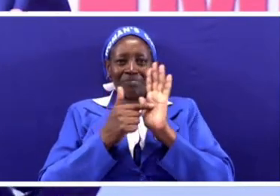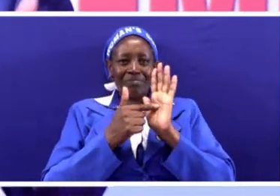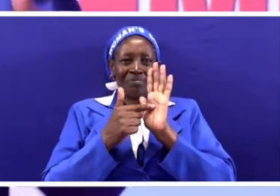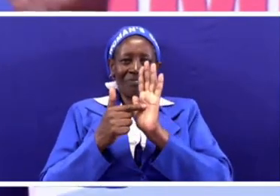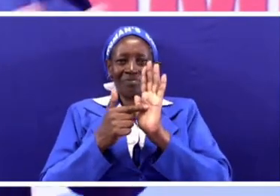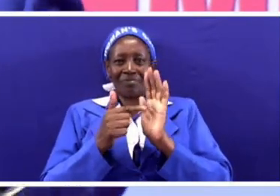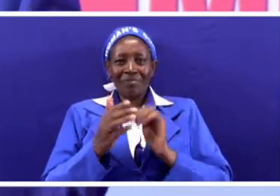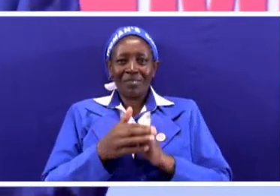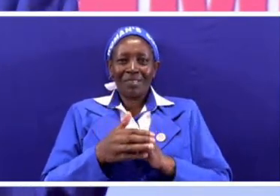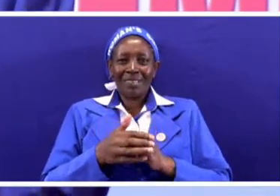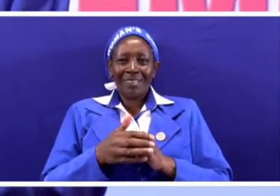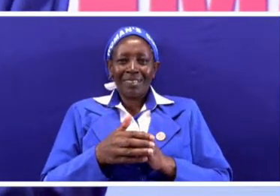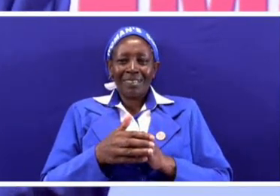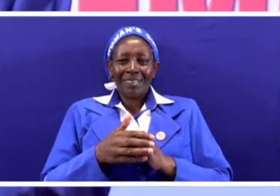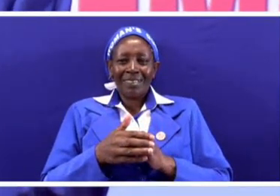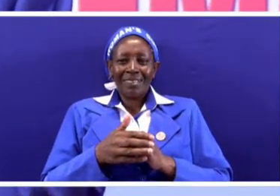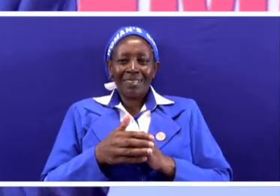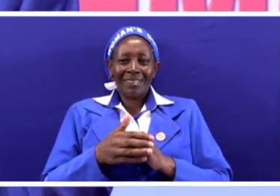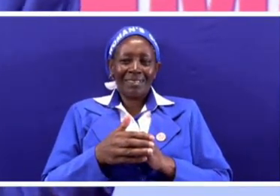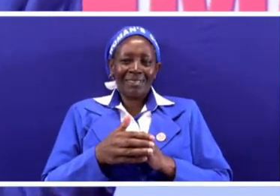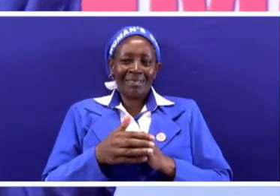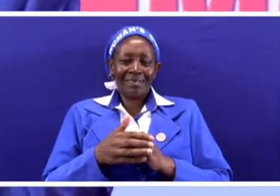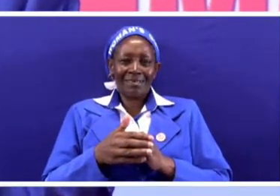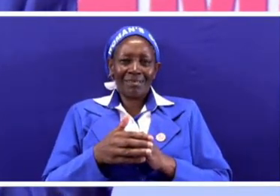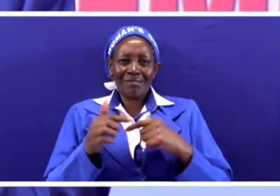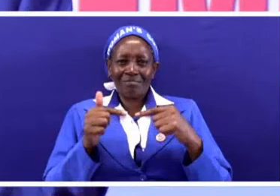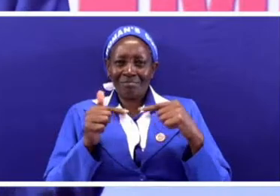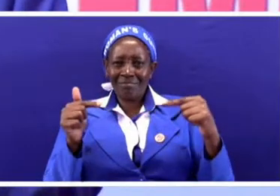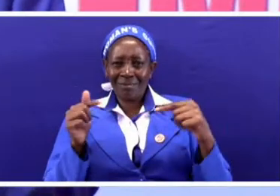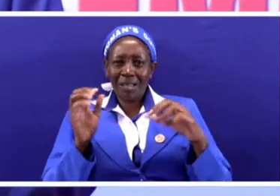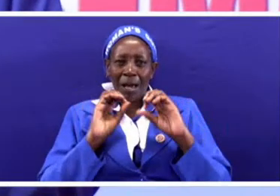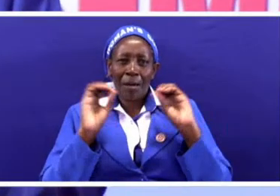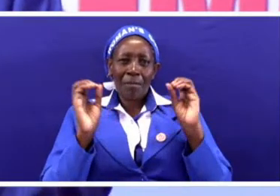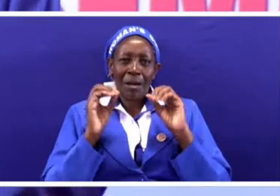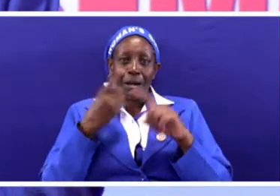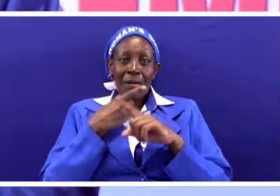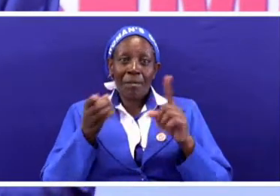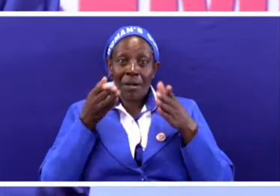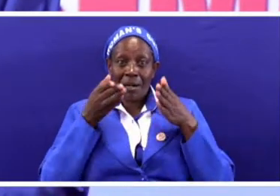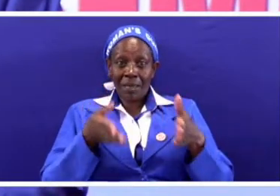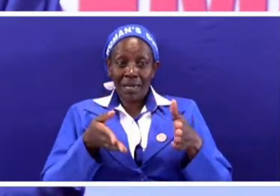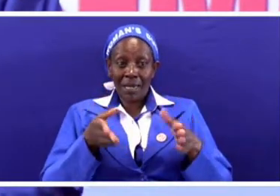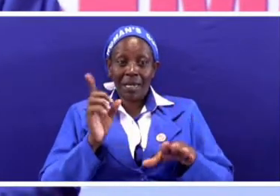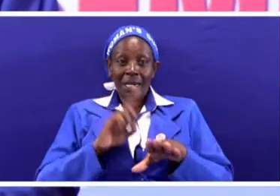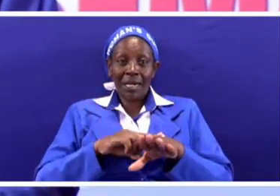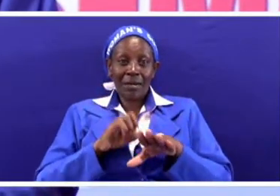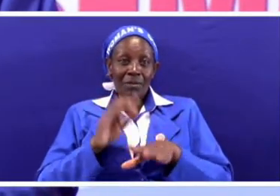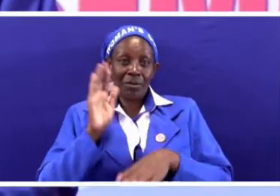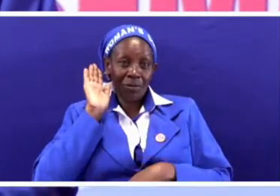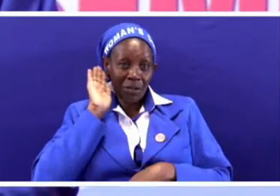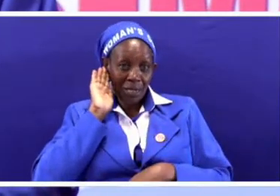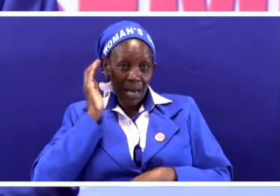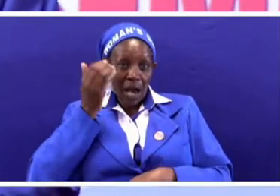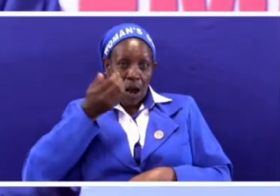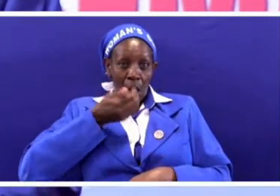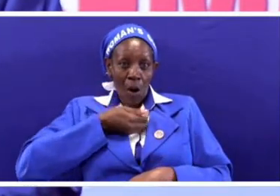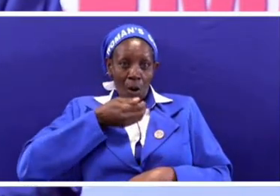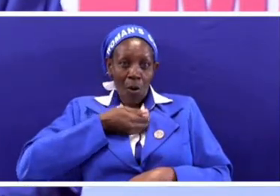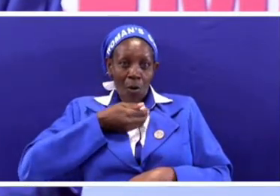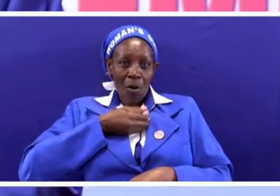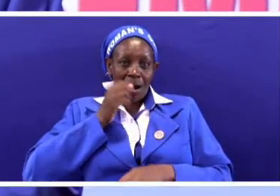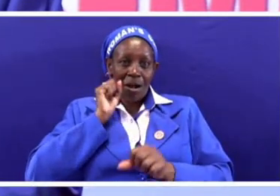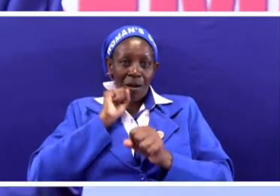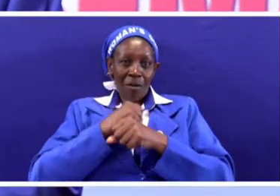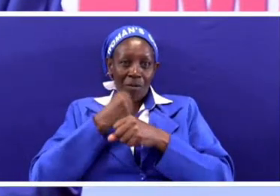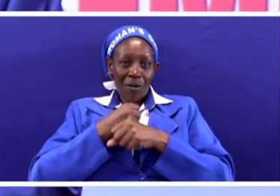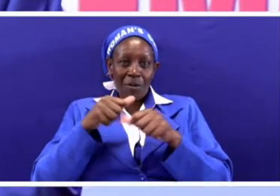It's not a contest, but it's there. So when you hear that your own is doing very well, you are very happy. So, Dr.